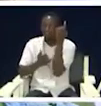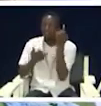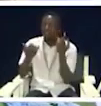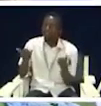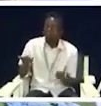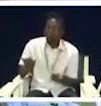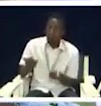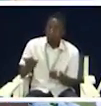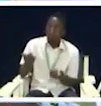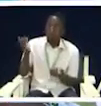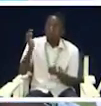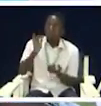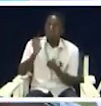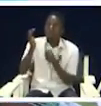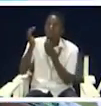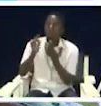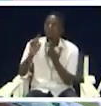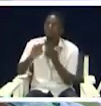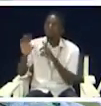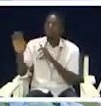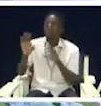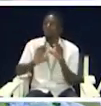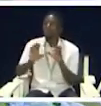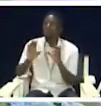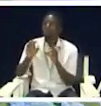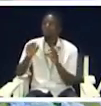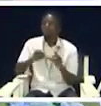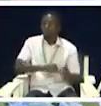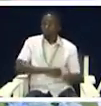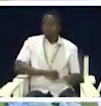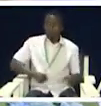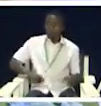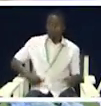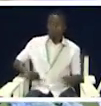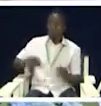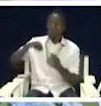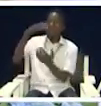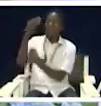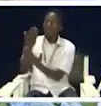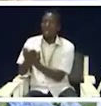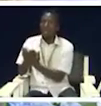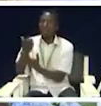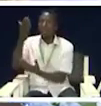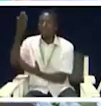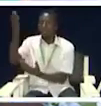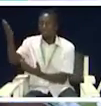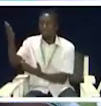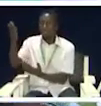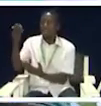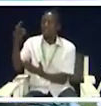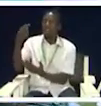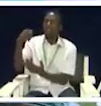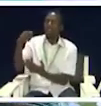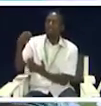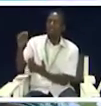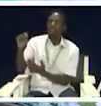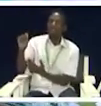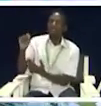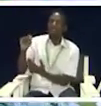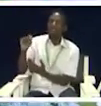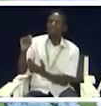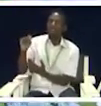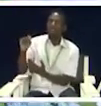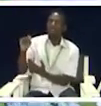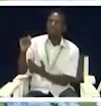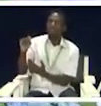of operation. At the end of the day, got into India. We met the cardiologist, three of them, the